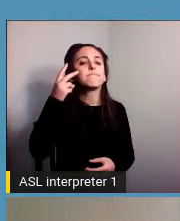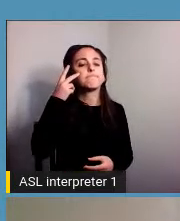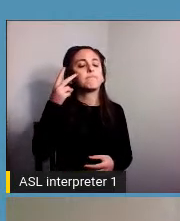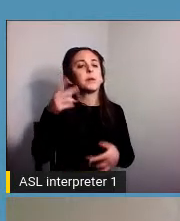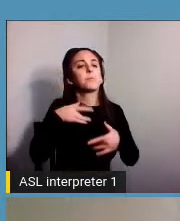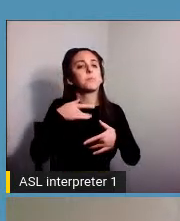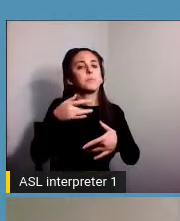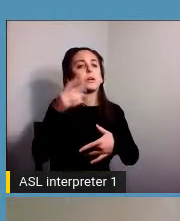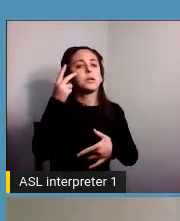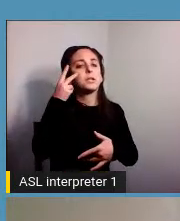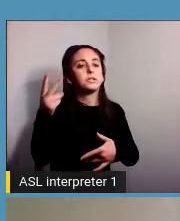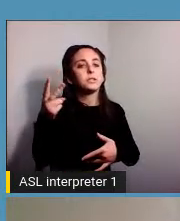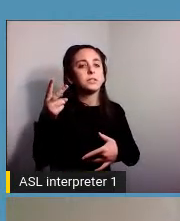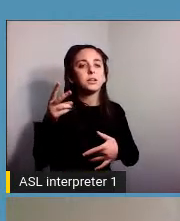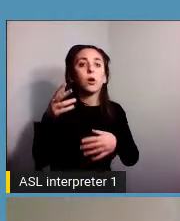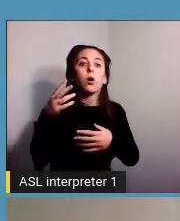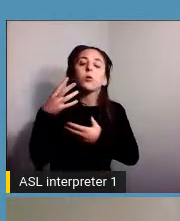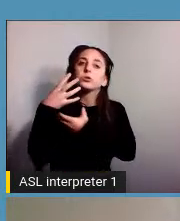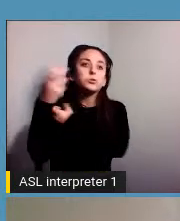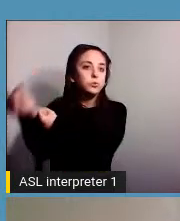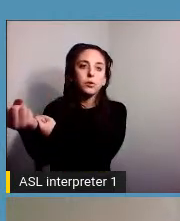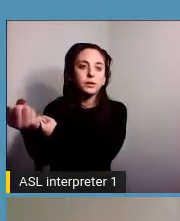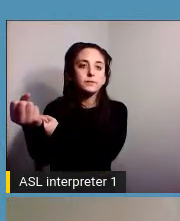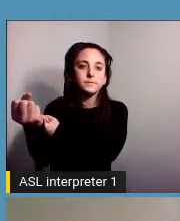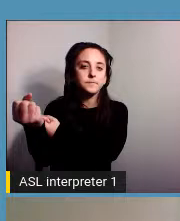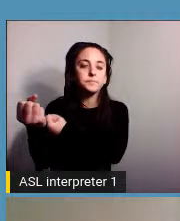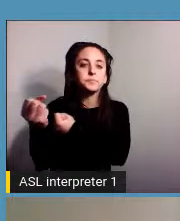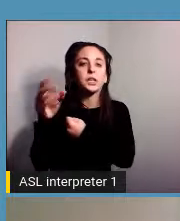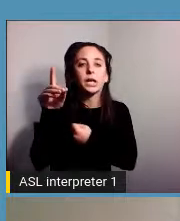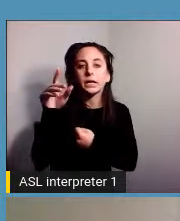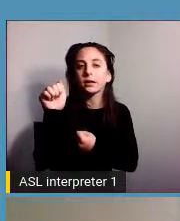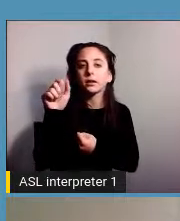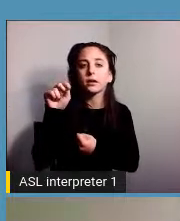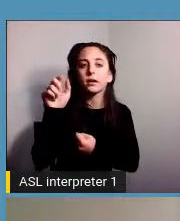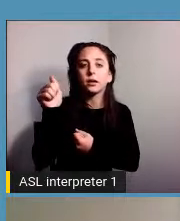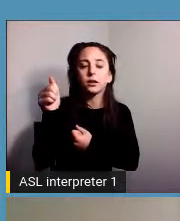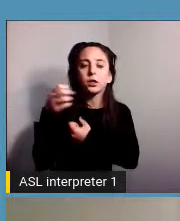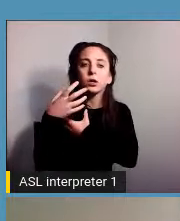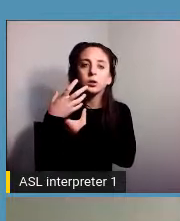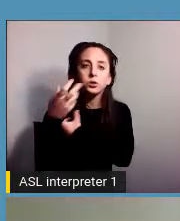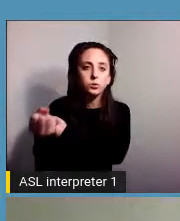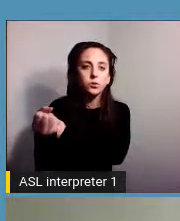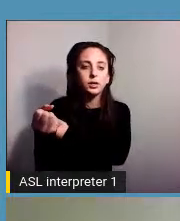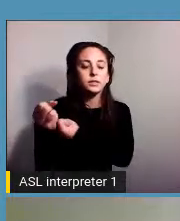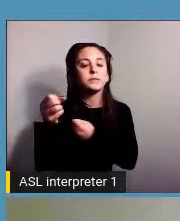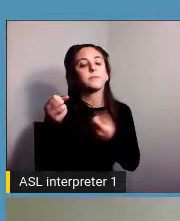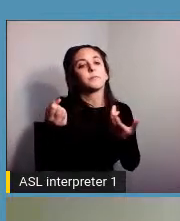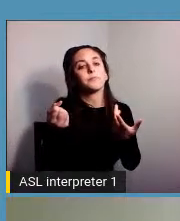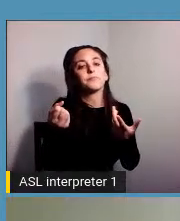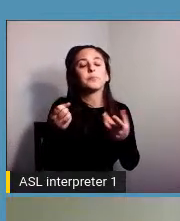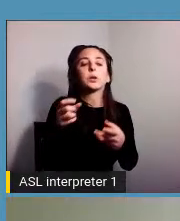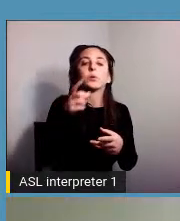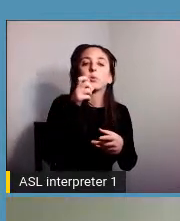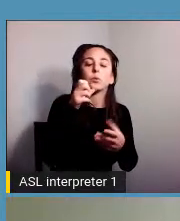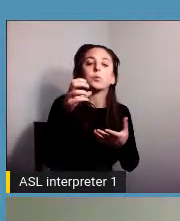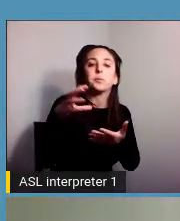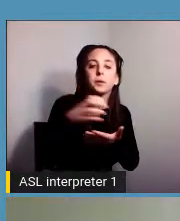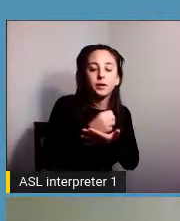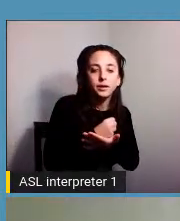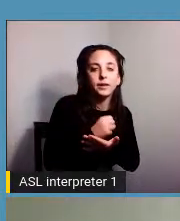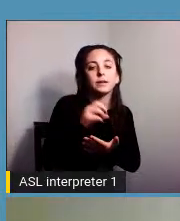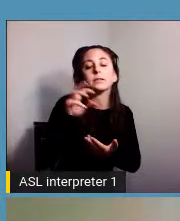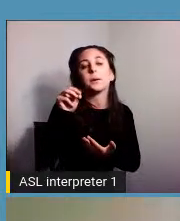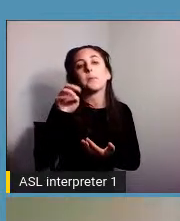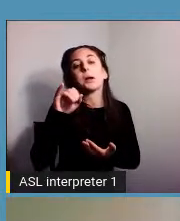of, oh, I can trust this data because it came from the Smithsonian, the British Museum, MIT, pick